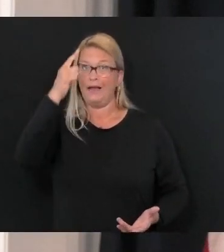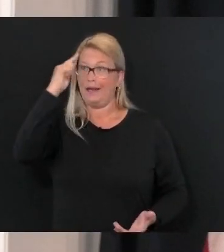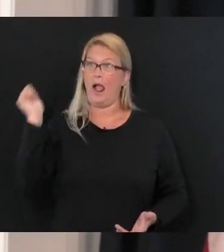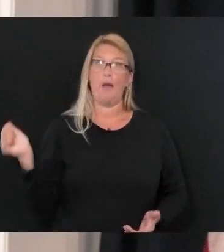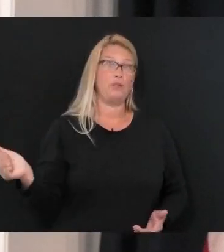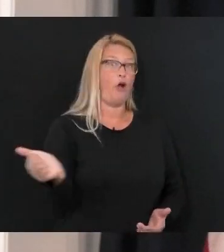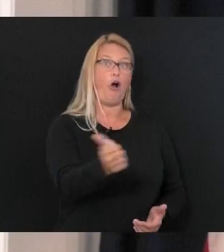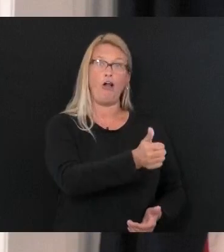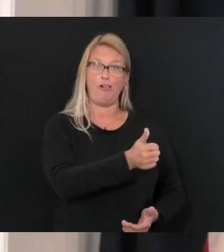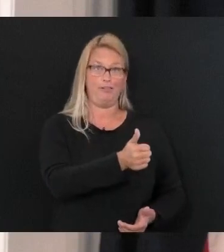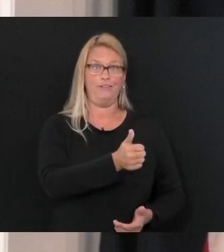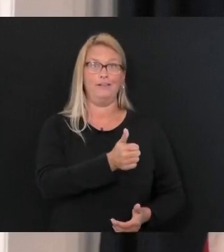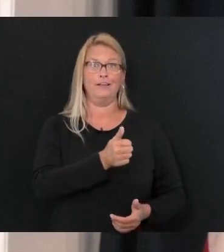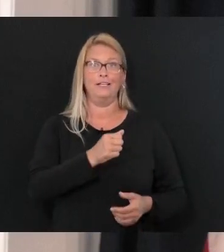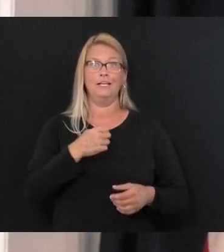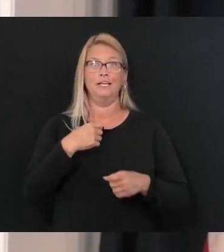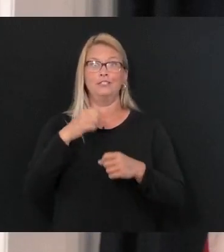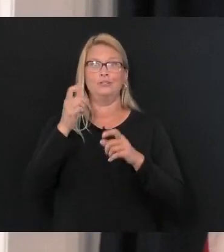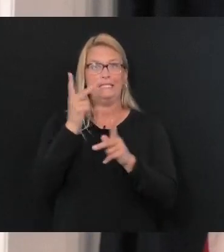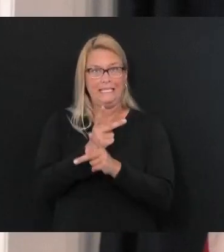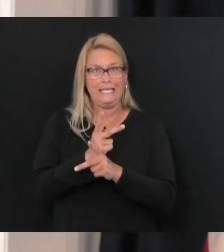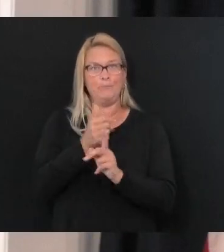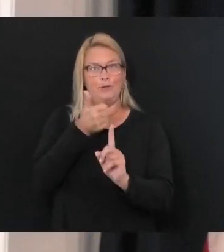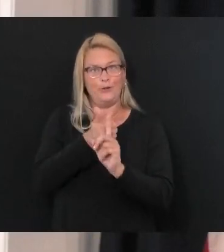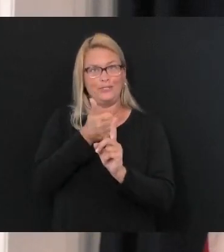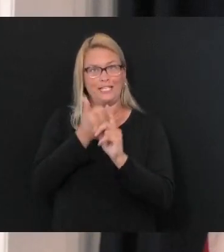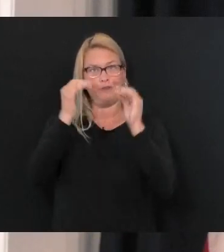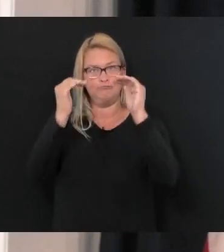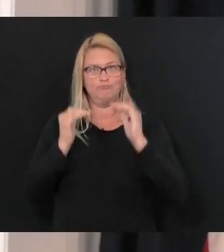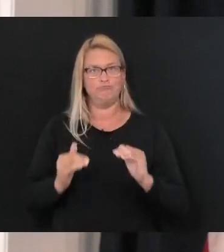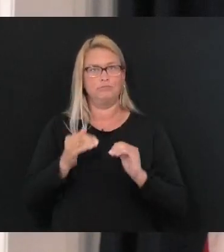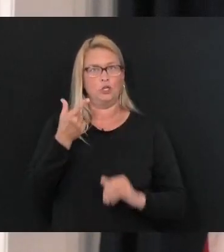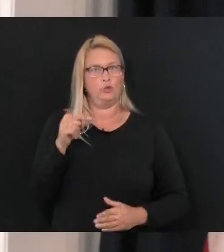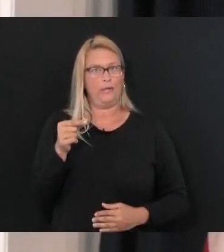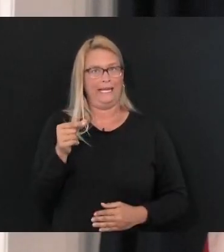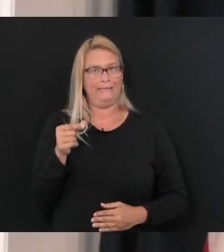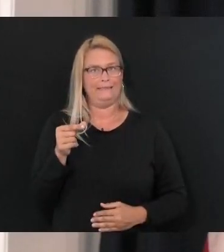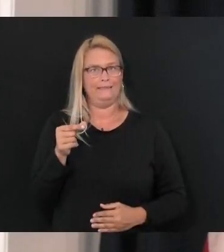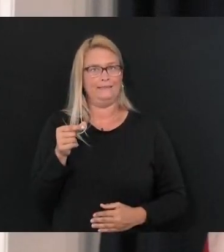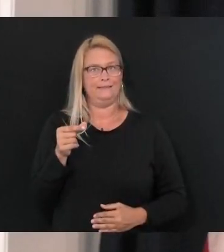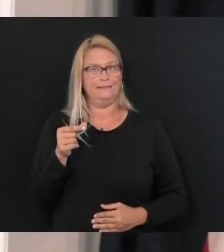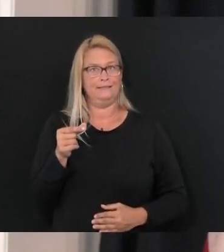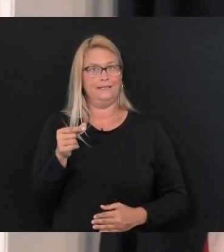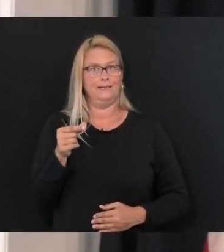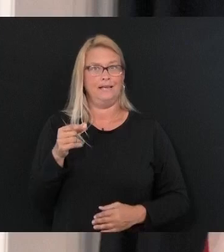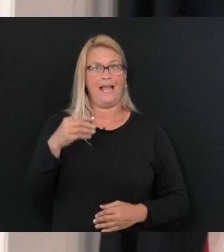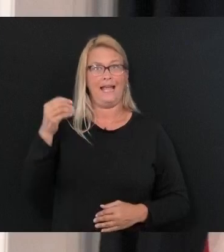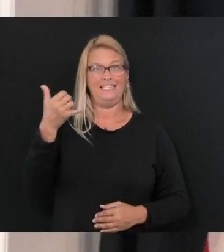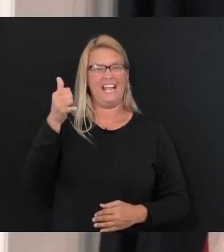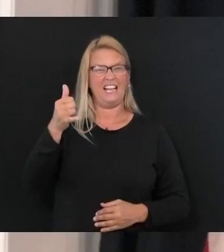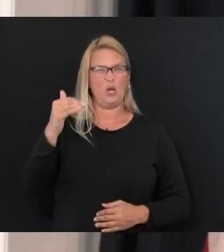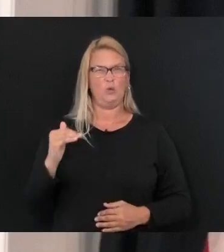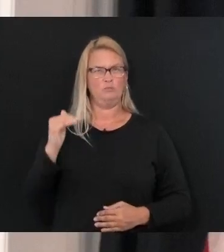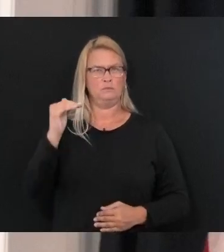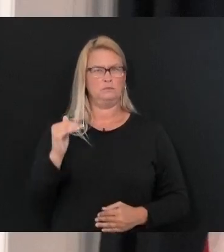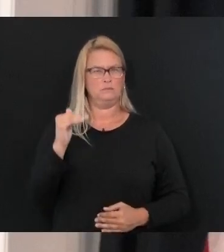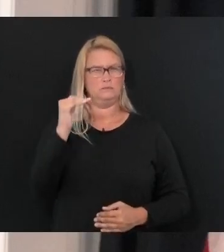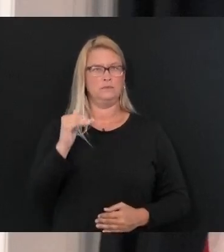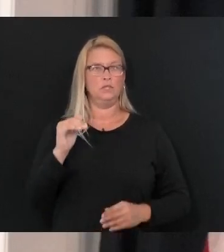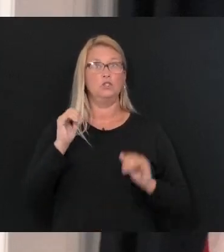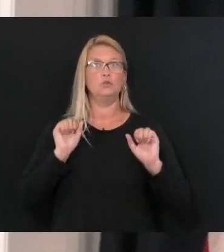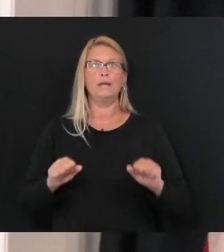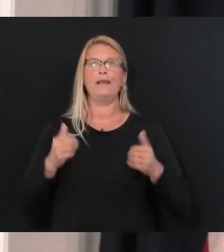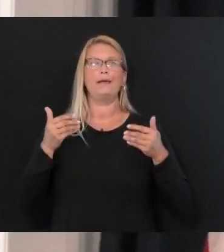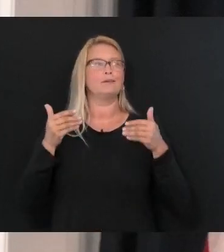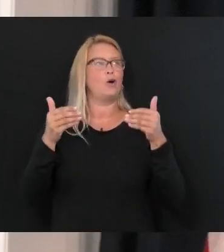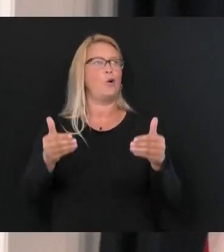get ourselves into the green, hopefully in all of our counties, and the yellow, so that we can go on and do all